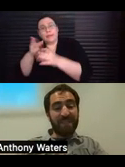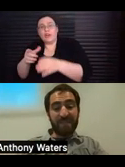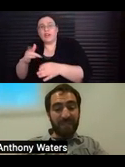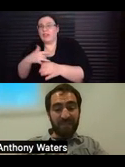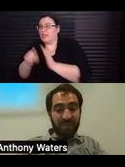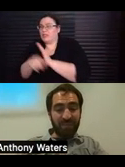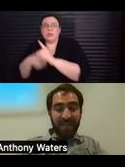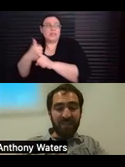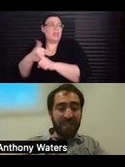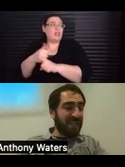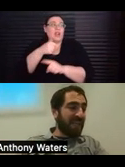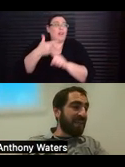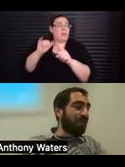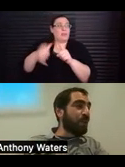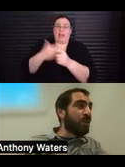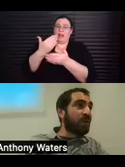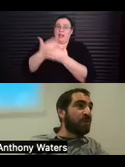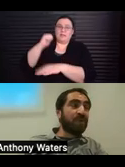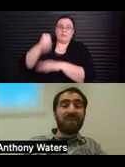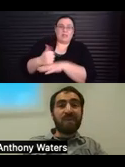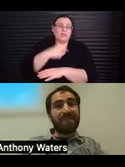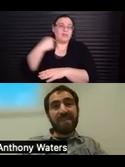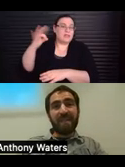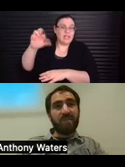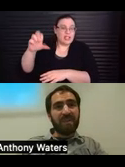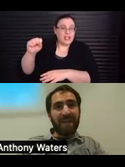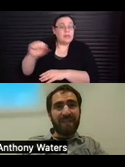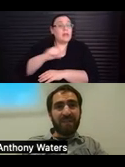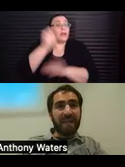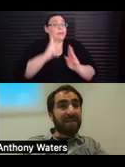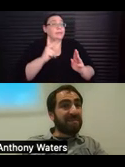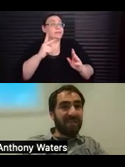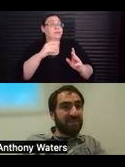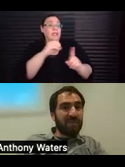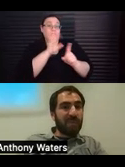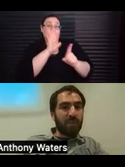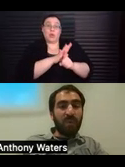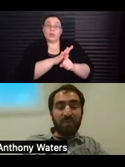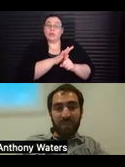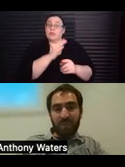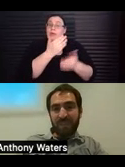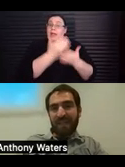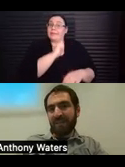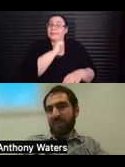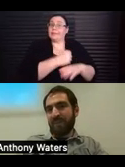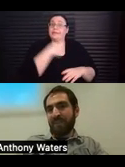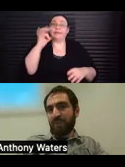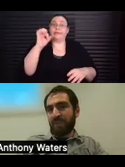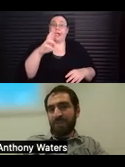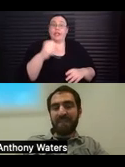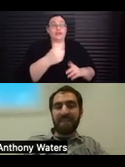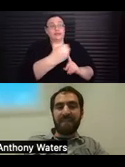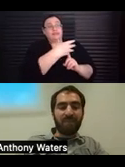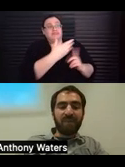those evidence-based risk factors. And there are folks who are exposed to those evidence-based risk factors that won't feel suicidal in response